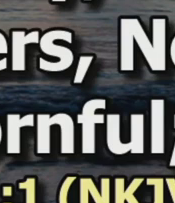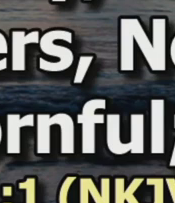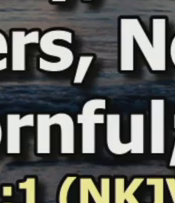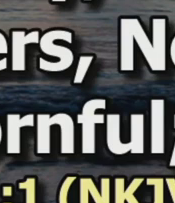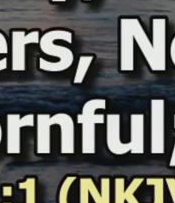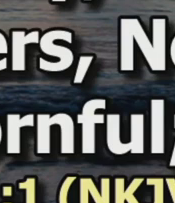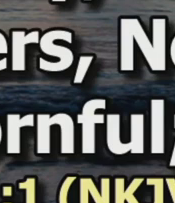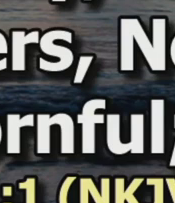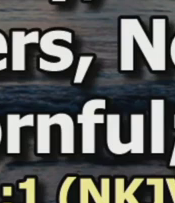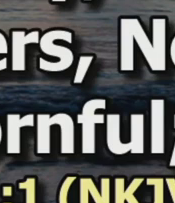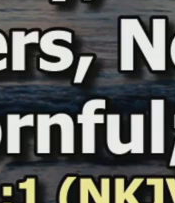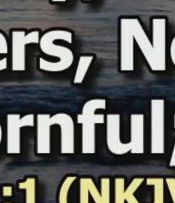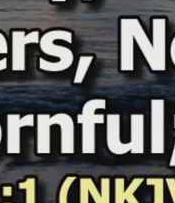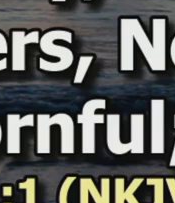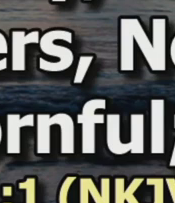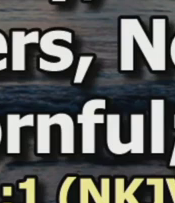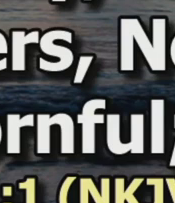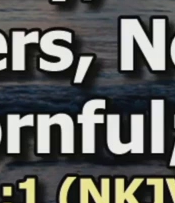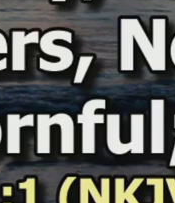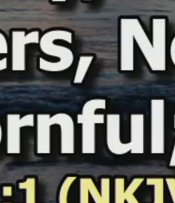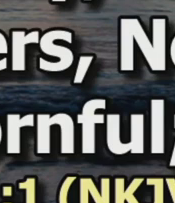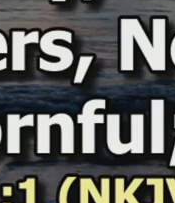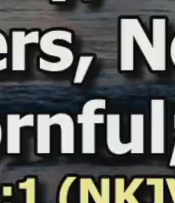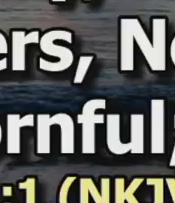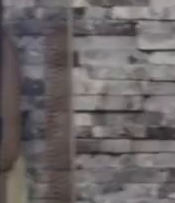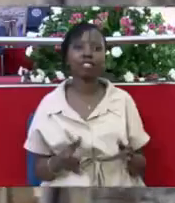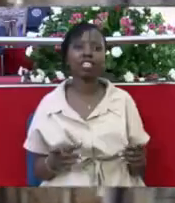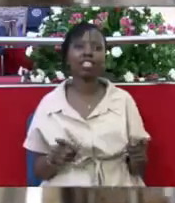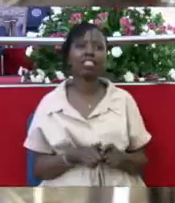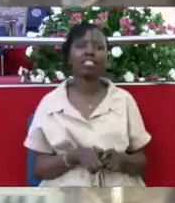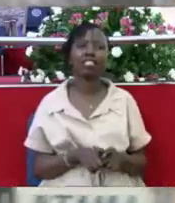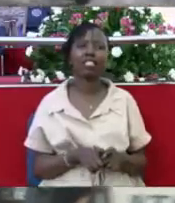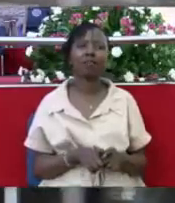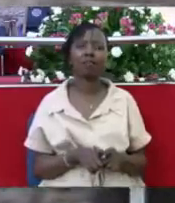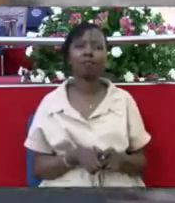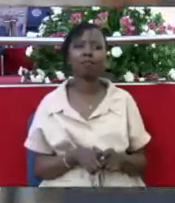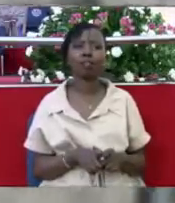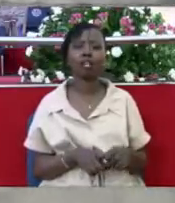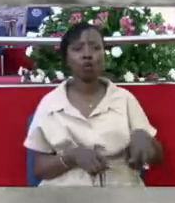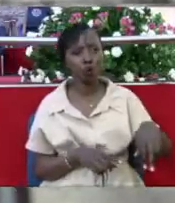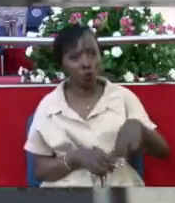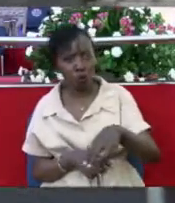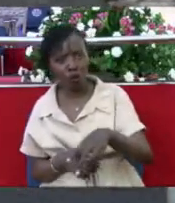Ama wale anaketi mahali wale wenye madharau. It is a slow fade. Aha. You walk. Atembea. Then you stand.